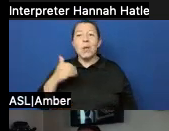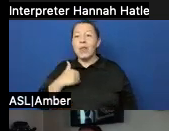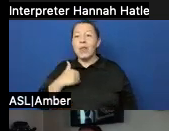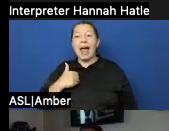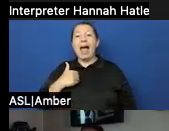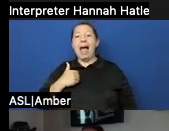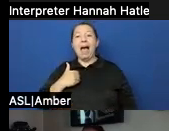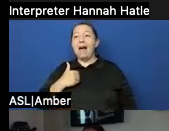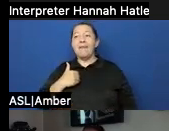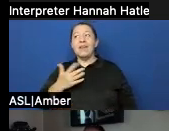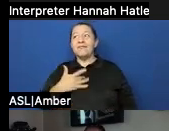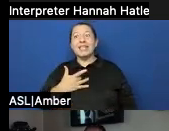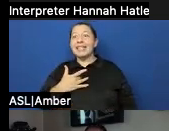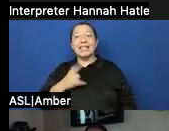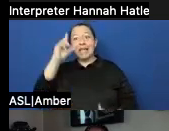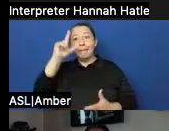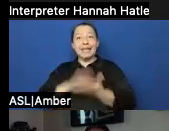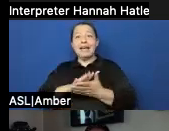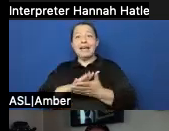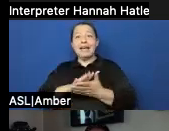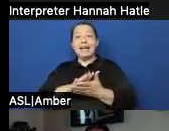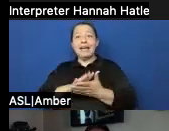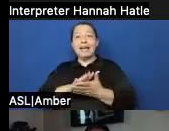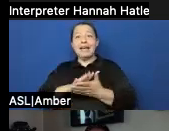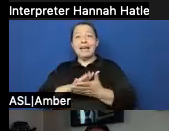and our own responses based on